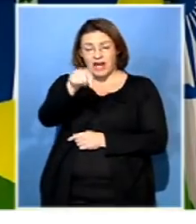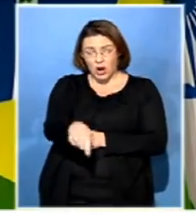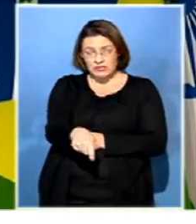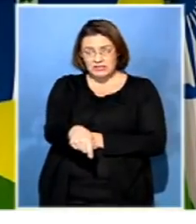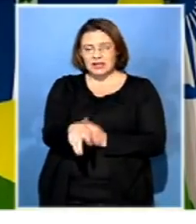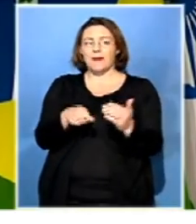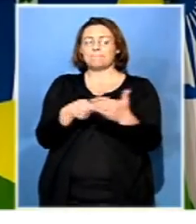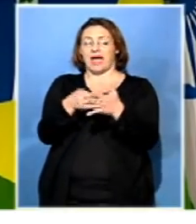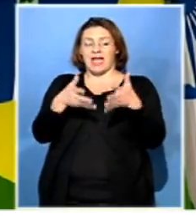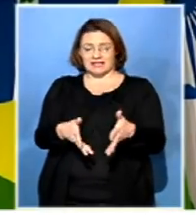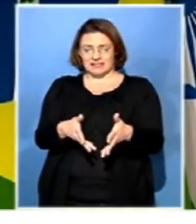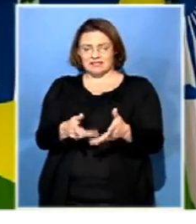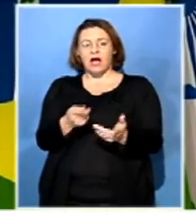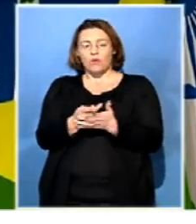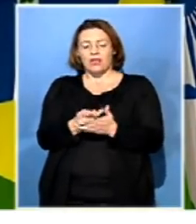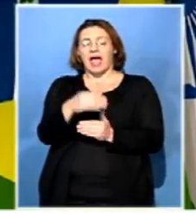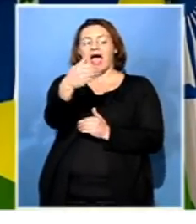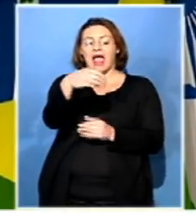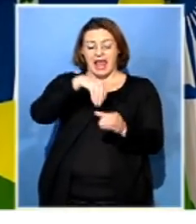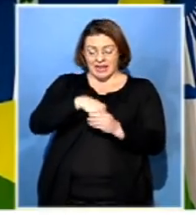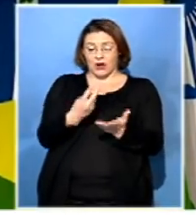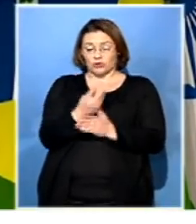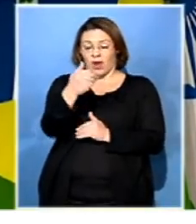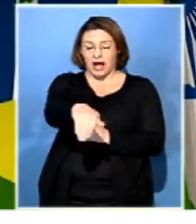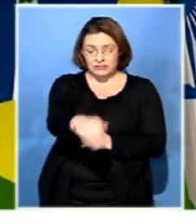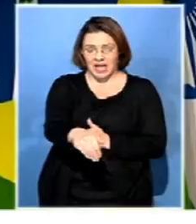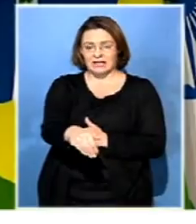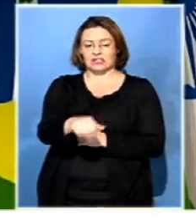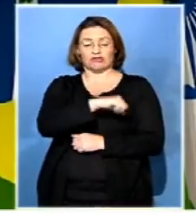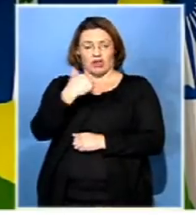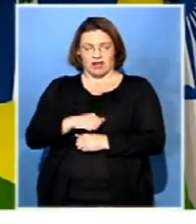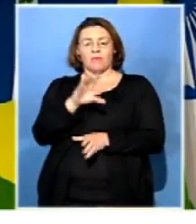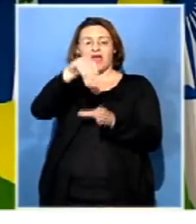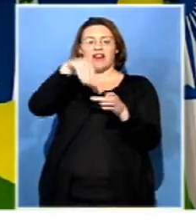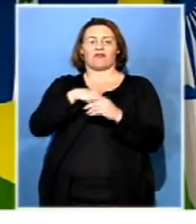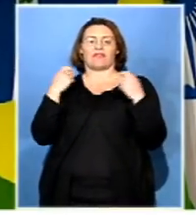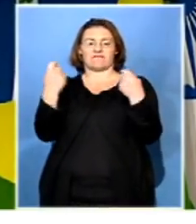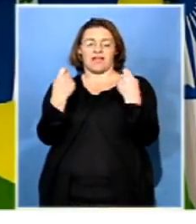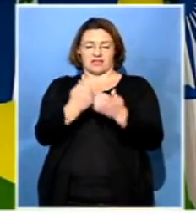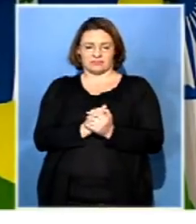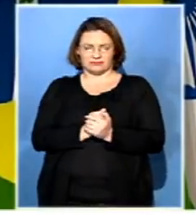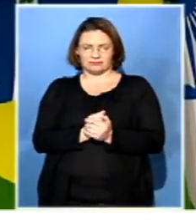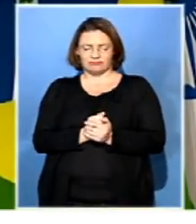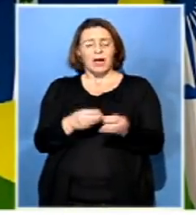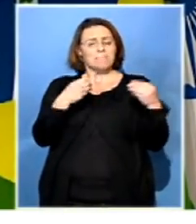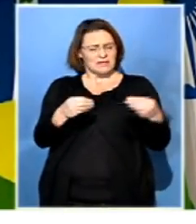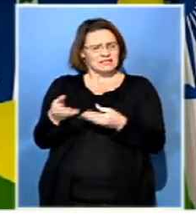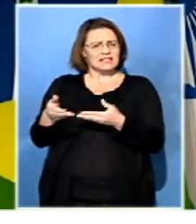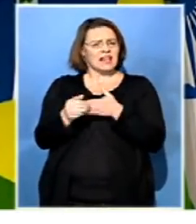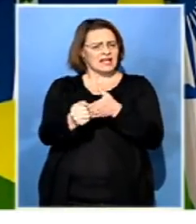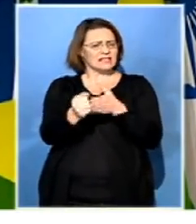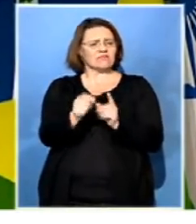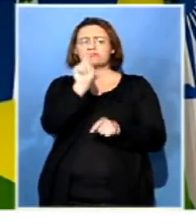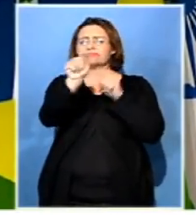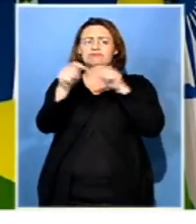150,000 buyers in and outside China are expected to attend this fair. I welcome business leaders from